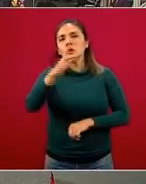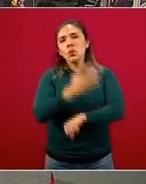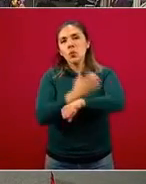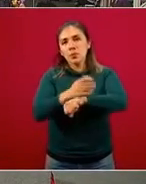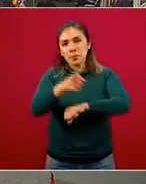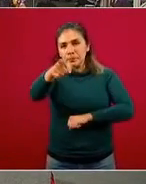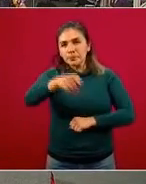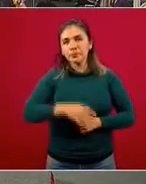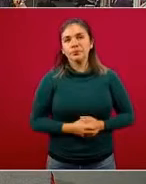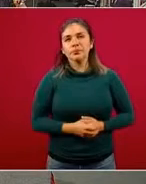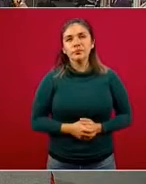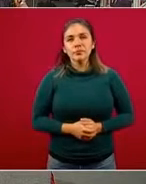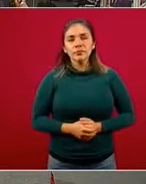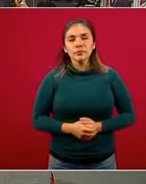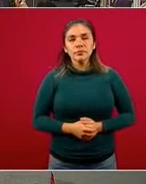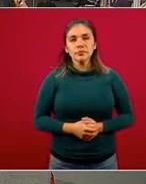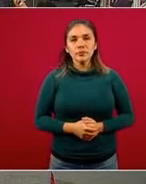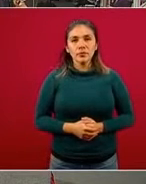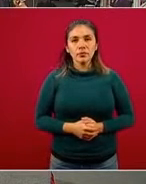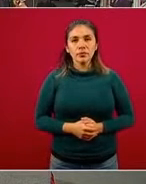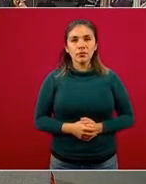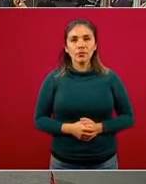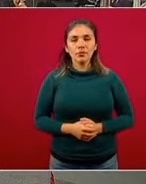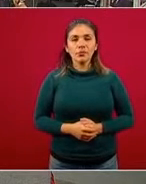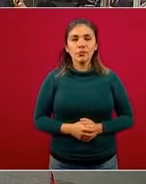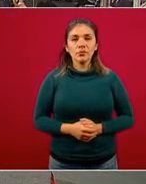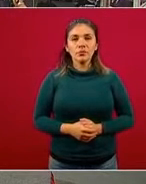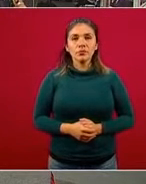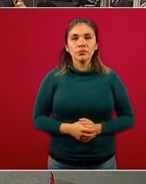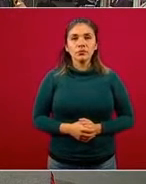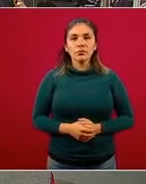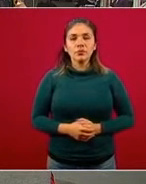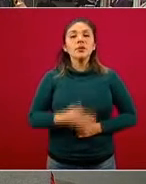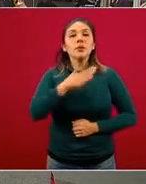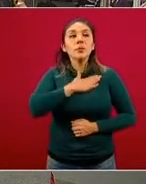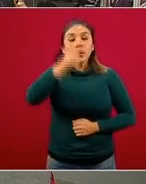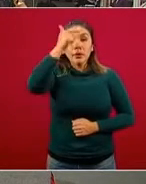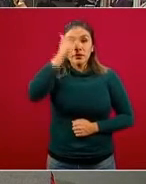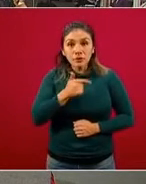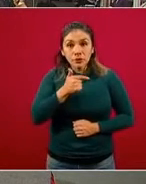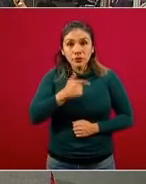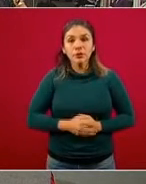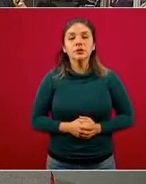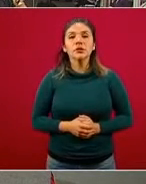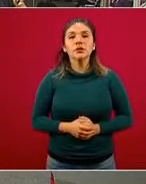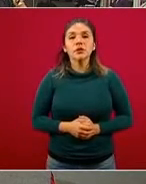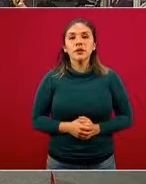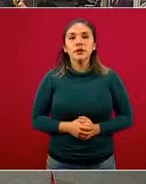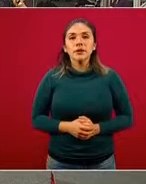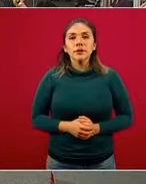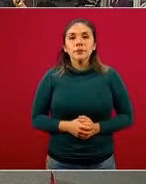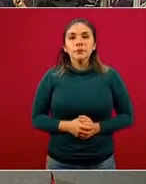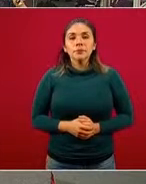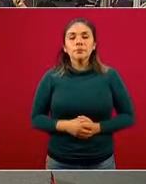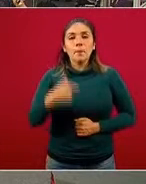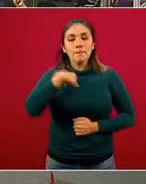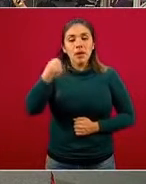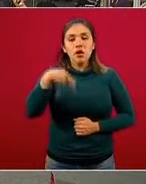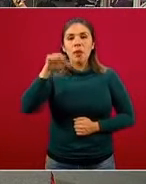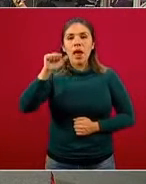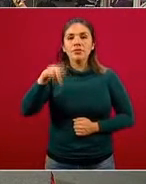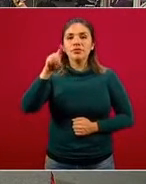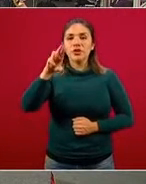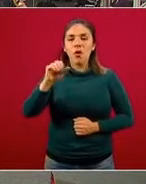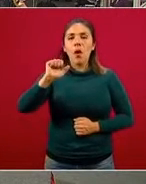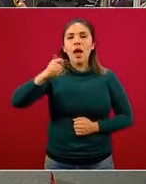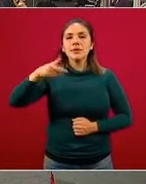question. You back there behind Natalia Vitela. Hello, good evening. Yes.